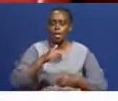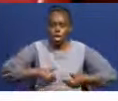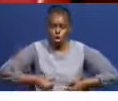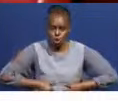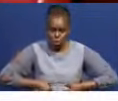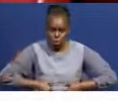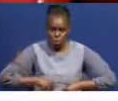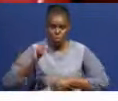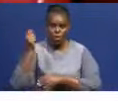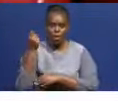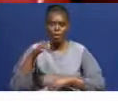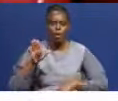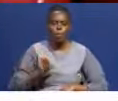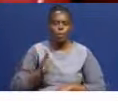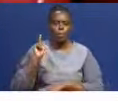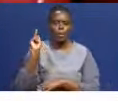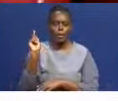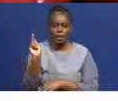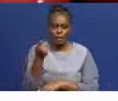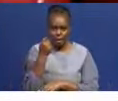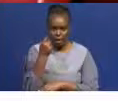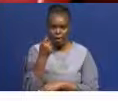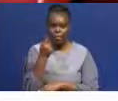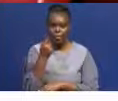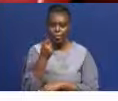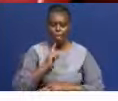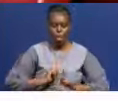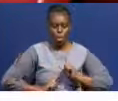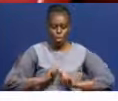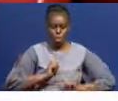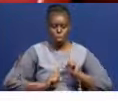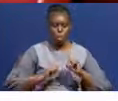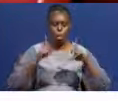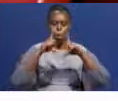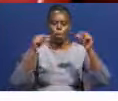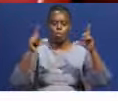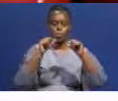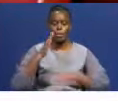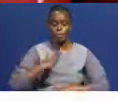Kenya, to the women of Kenya who got angry by my statement,